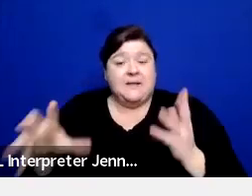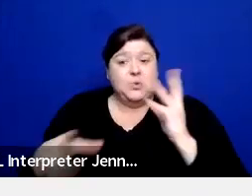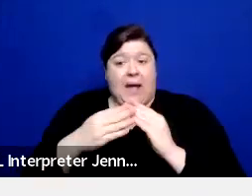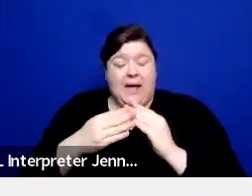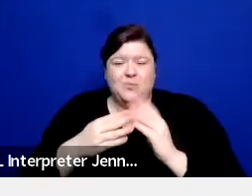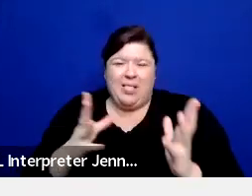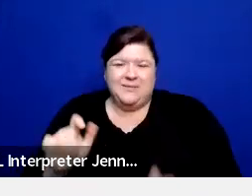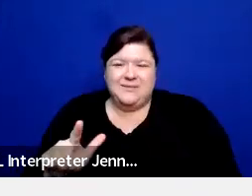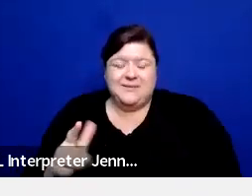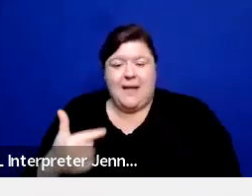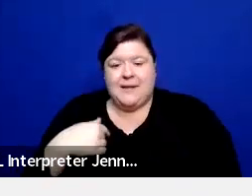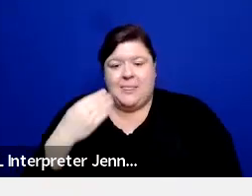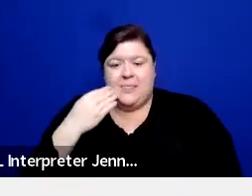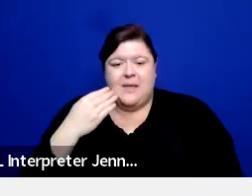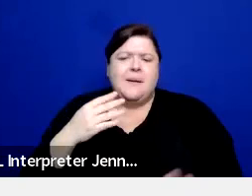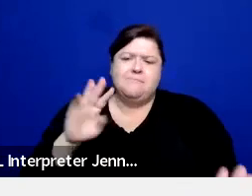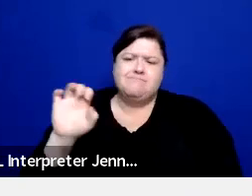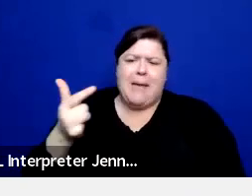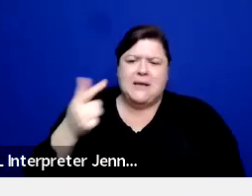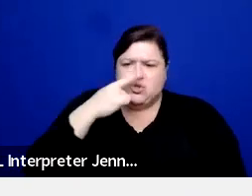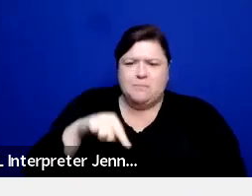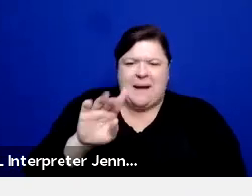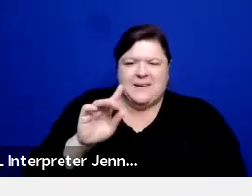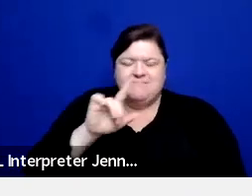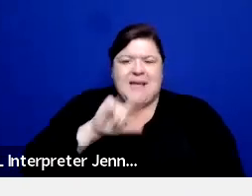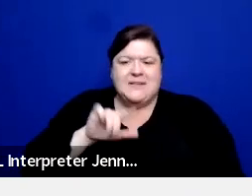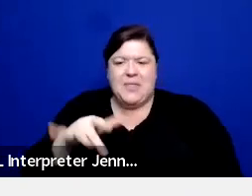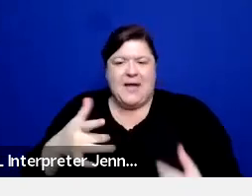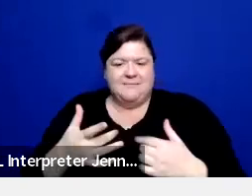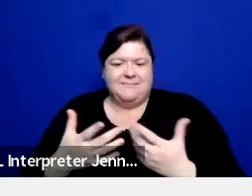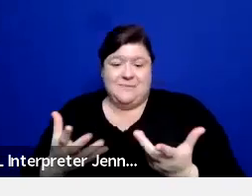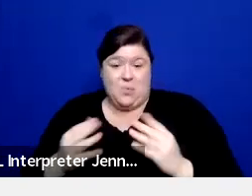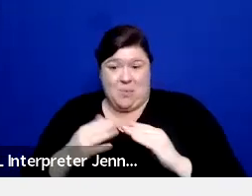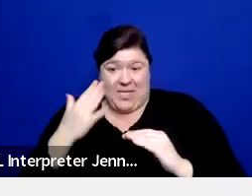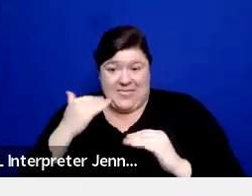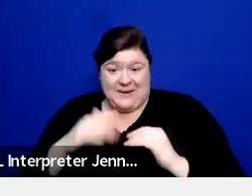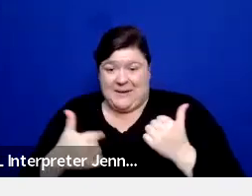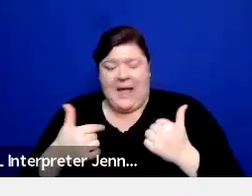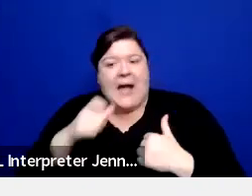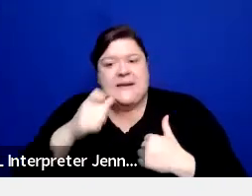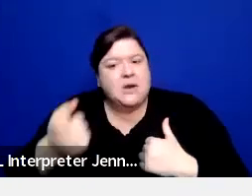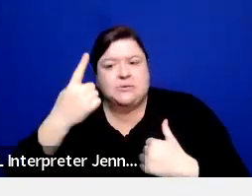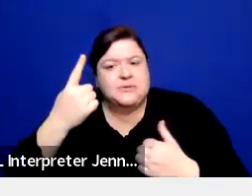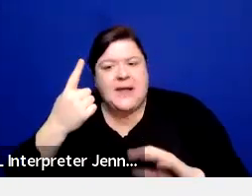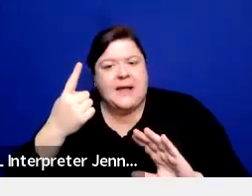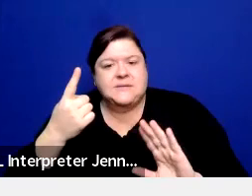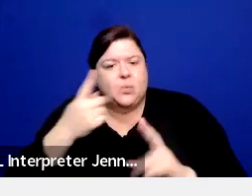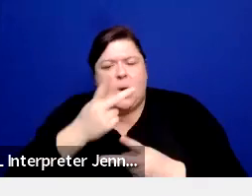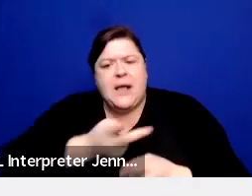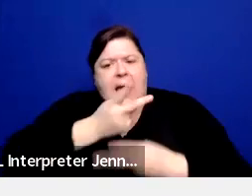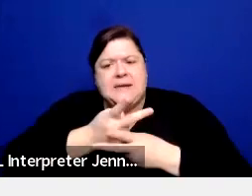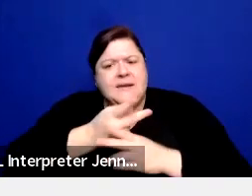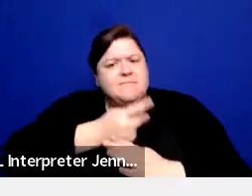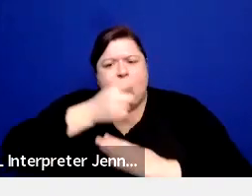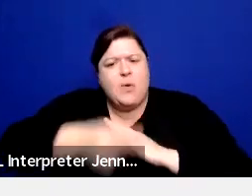well, actually, I can let you answer that. You probably know more than I do. No, I actually didn't understand what kind of program